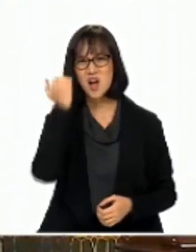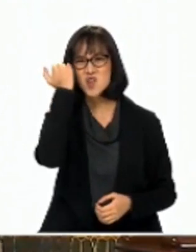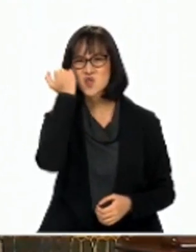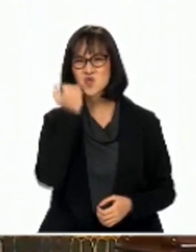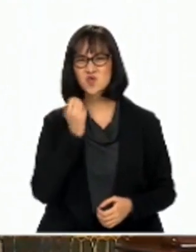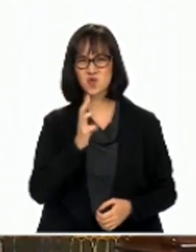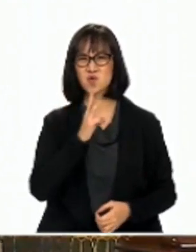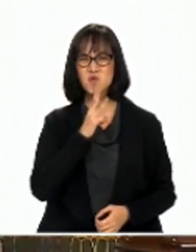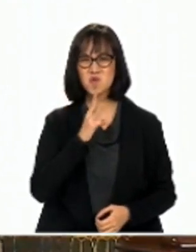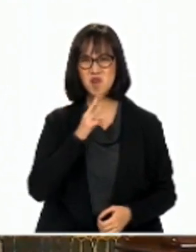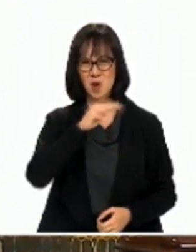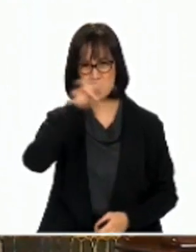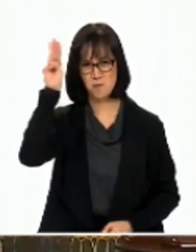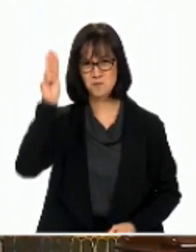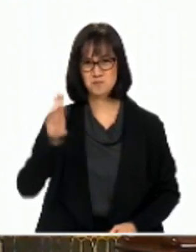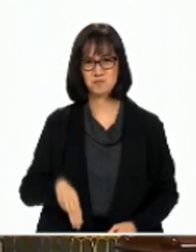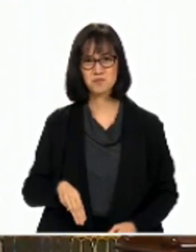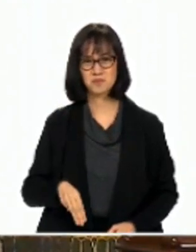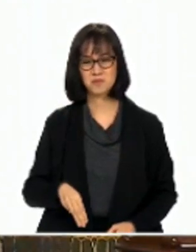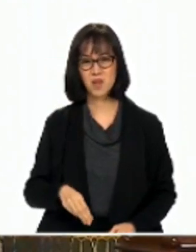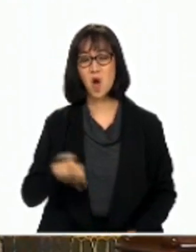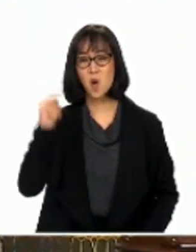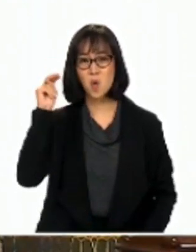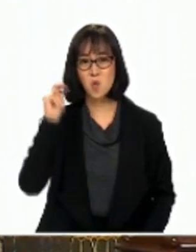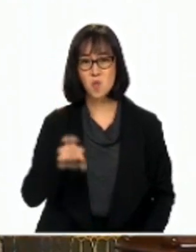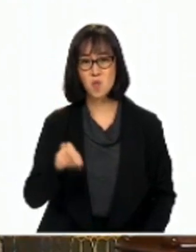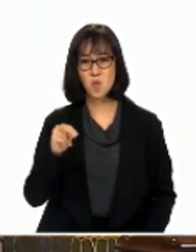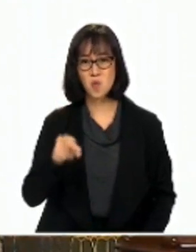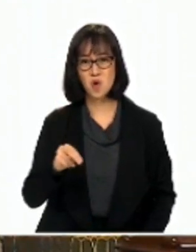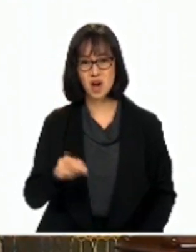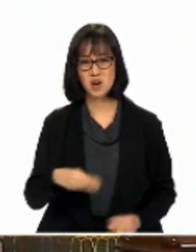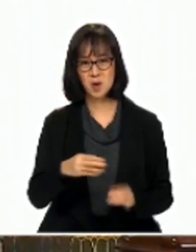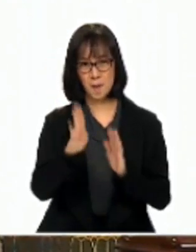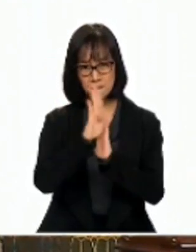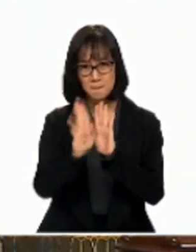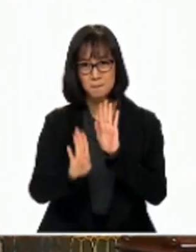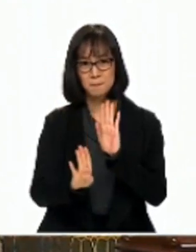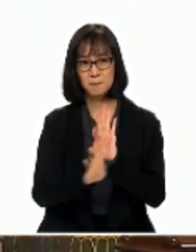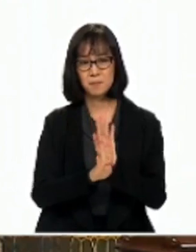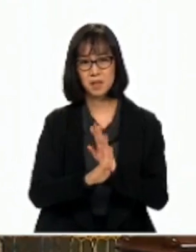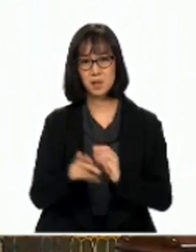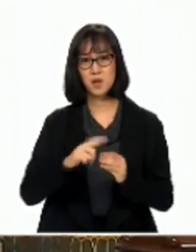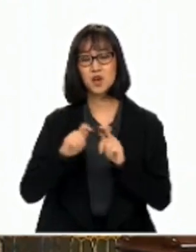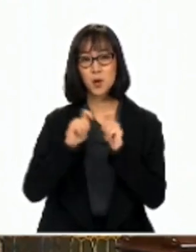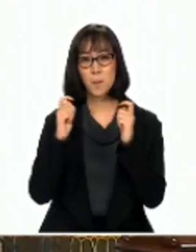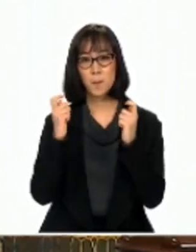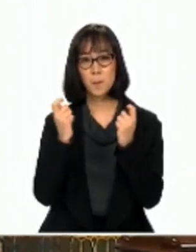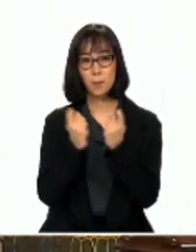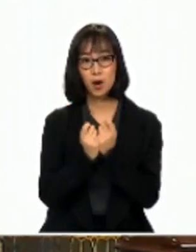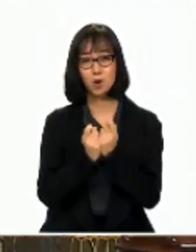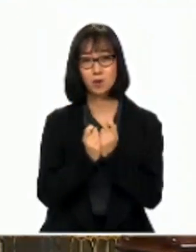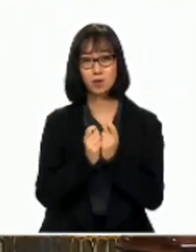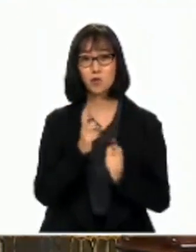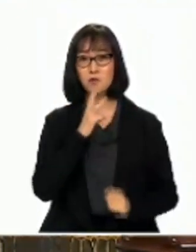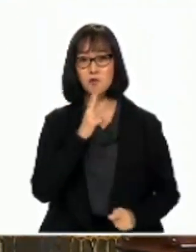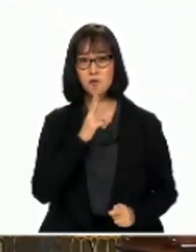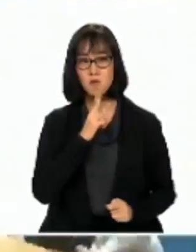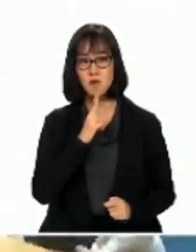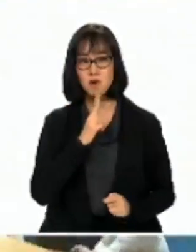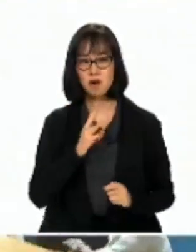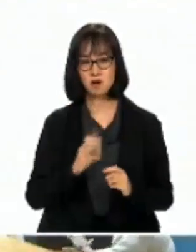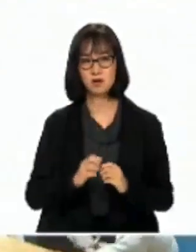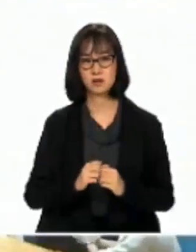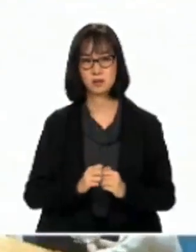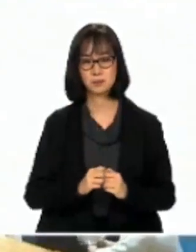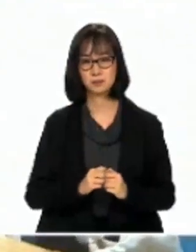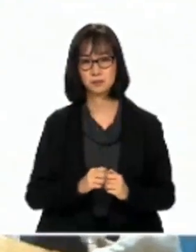area. We need to pass bill creating the Department of Water Resources and Water Regulatory Commission.